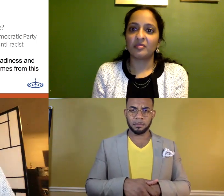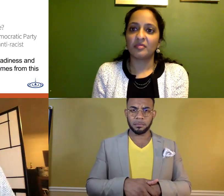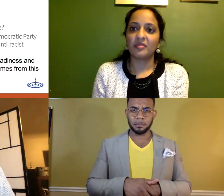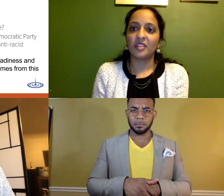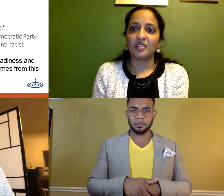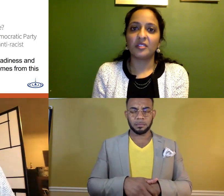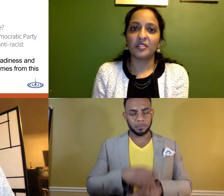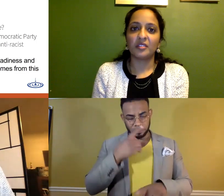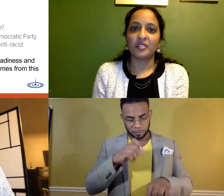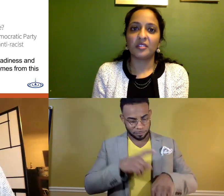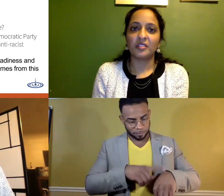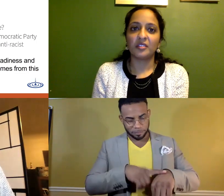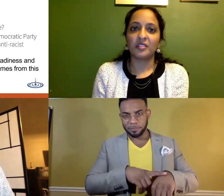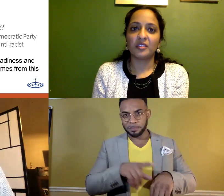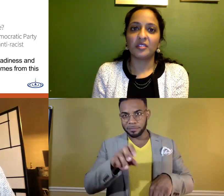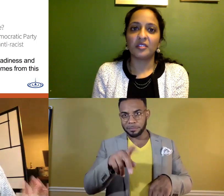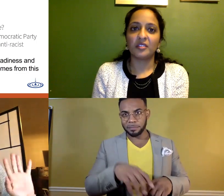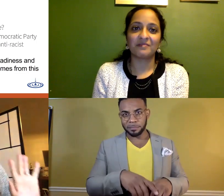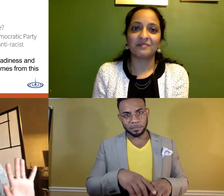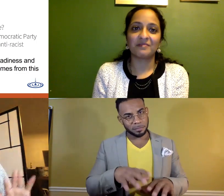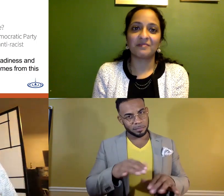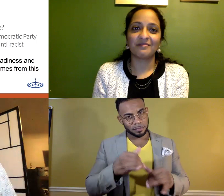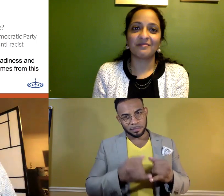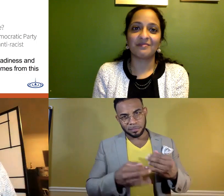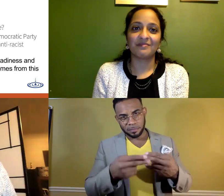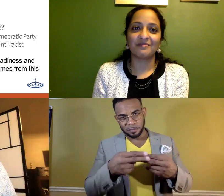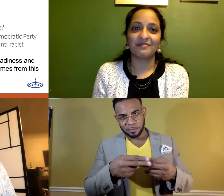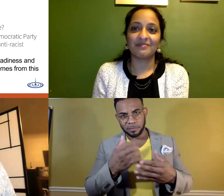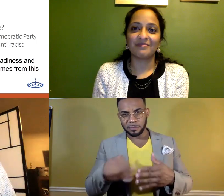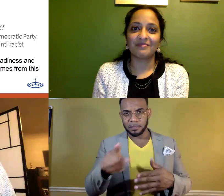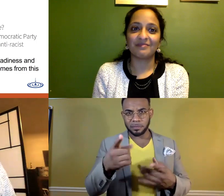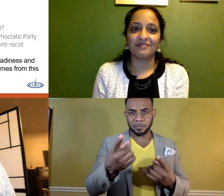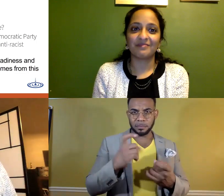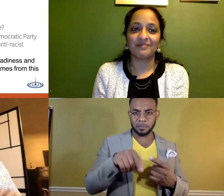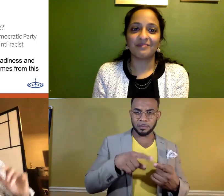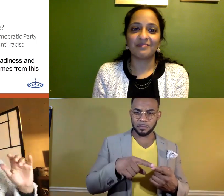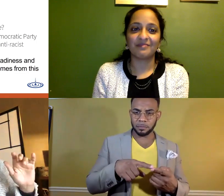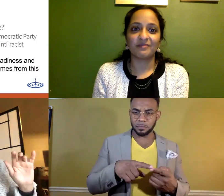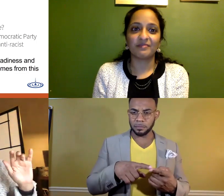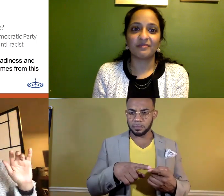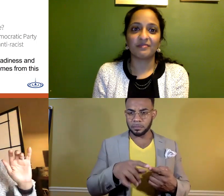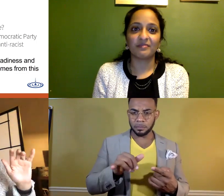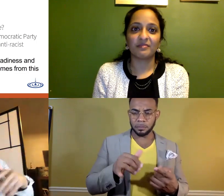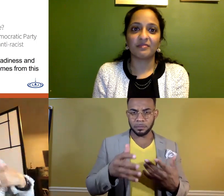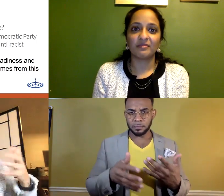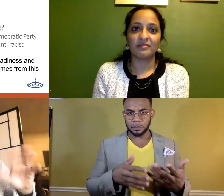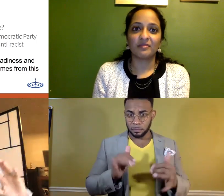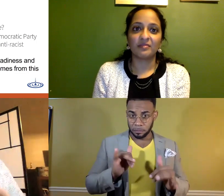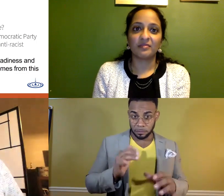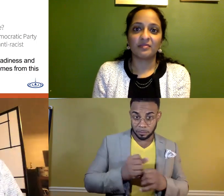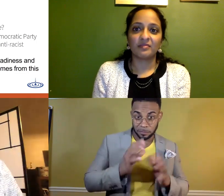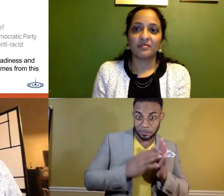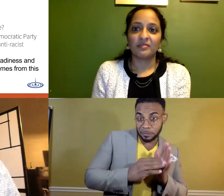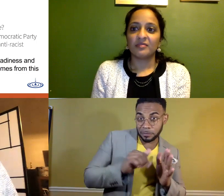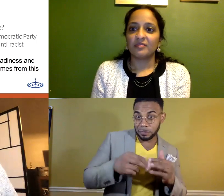I'm mindful of time, and this last slide, some of you asked about, like, can we get copies